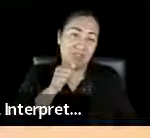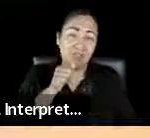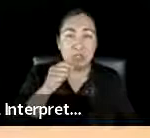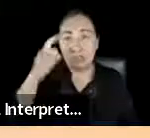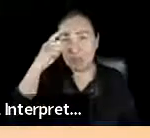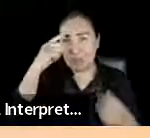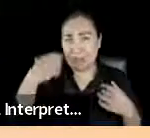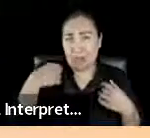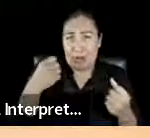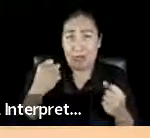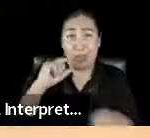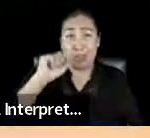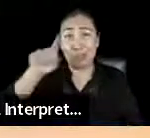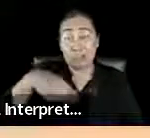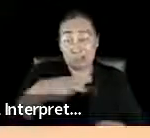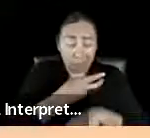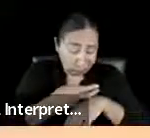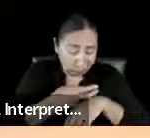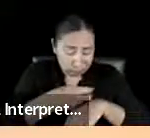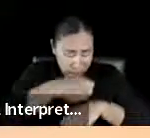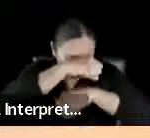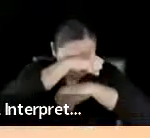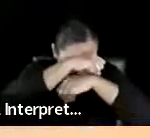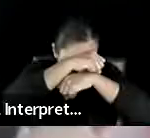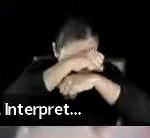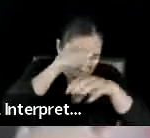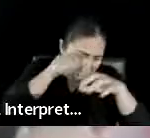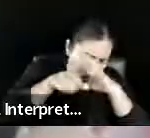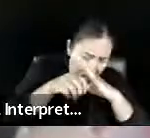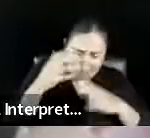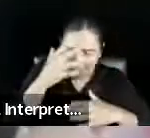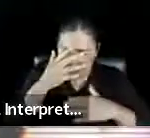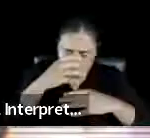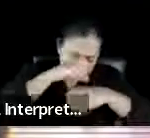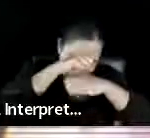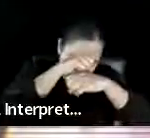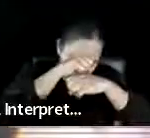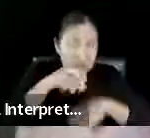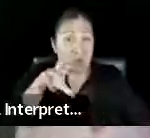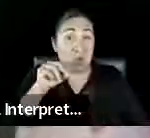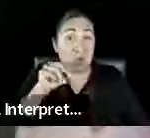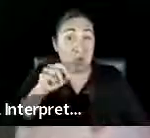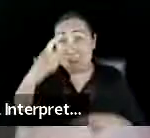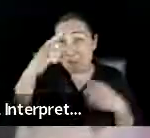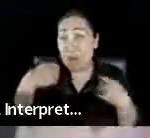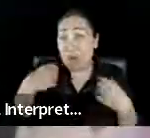health isn't just lying down hiding your face. Mental health is what you think of yourself.